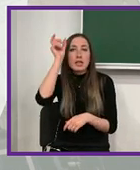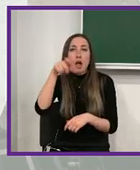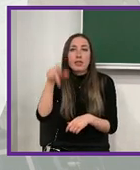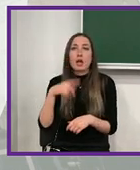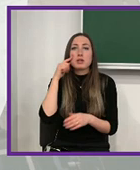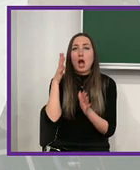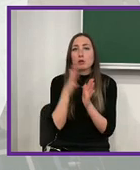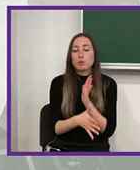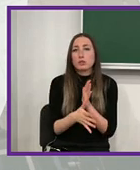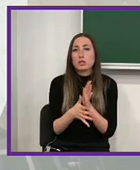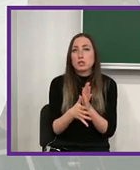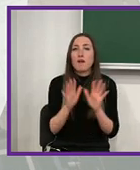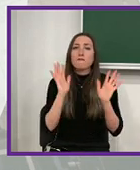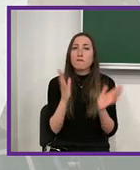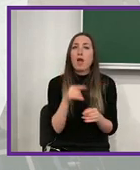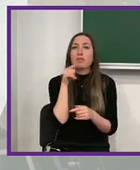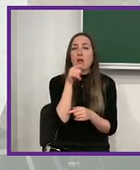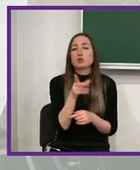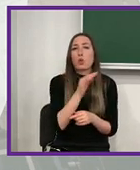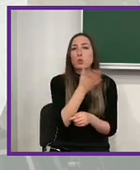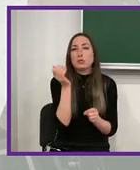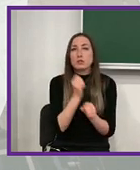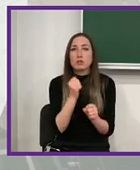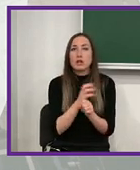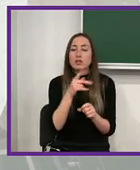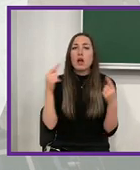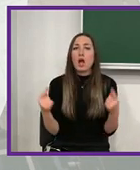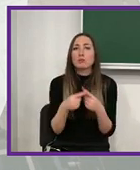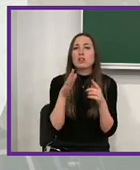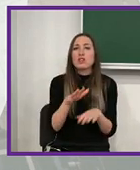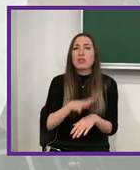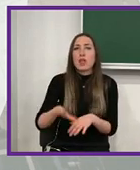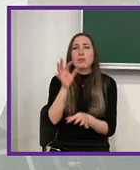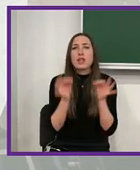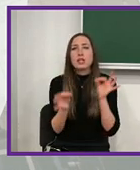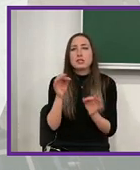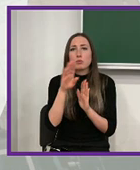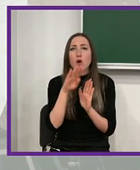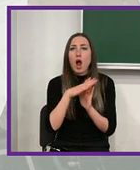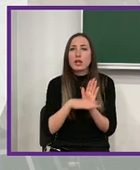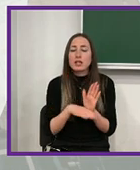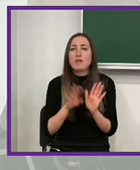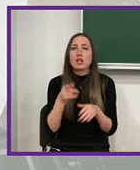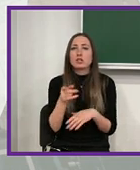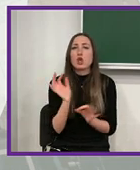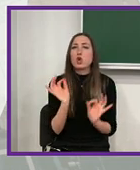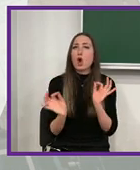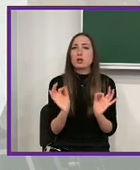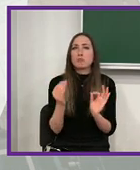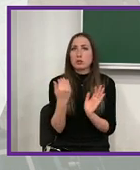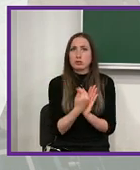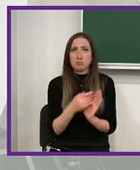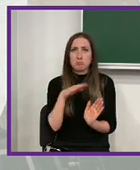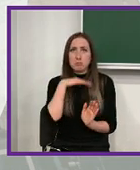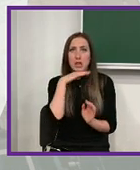complying with the national legislation with respect to those norms enough to guarantee the right to health. And we are currently,